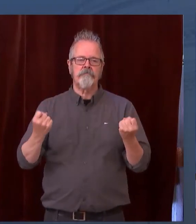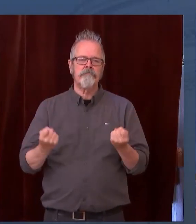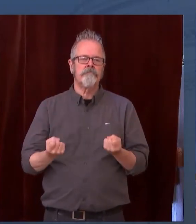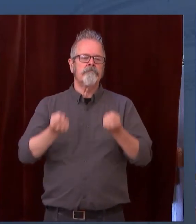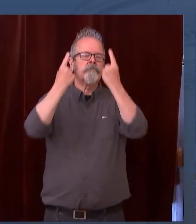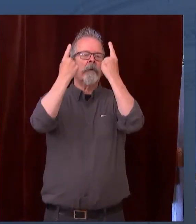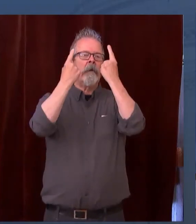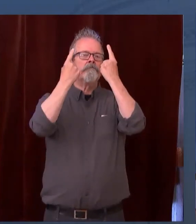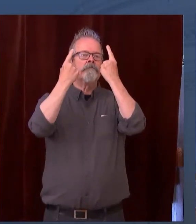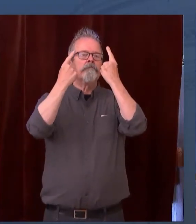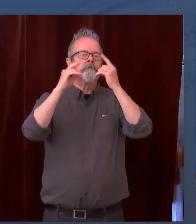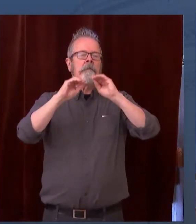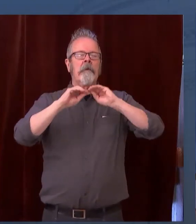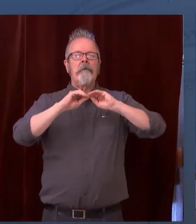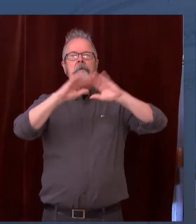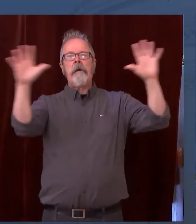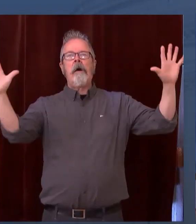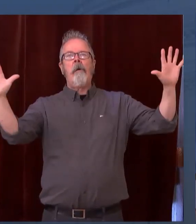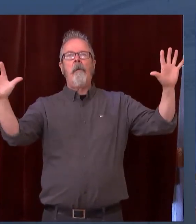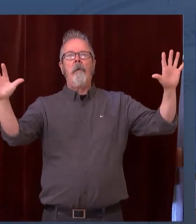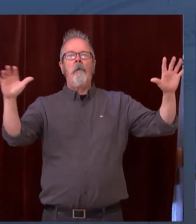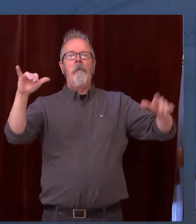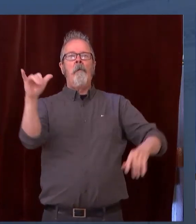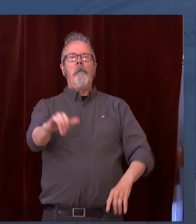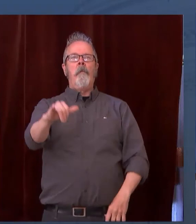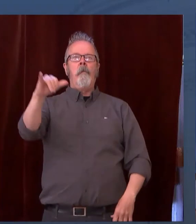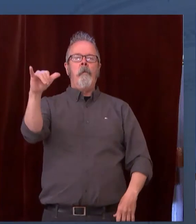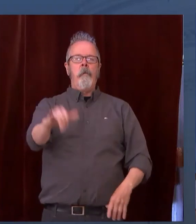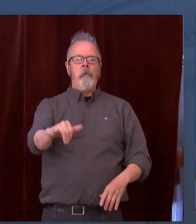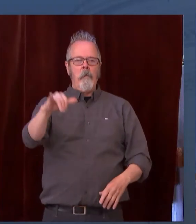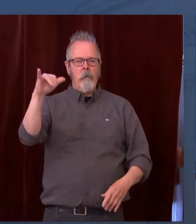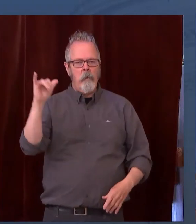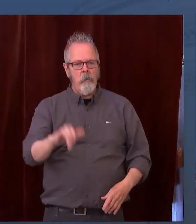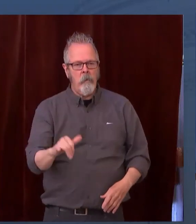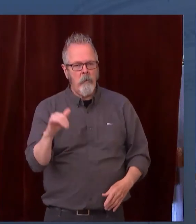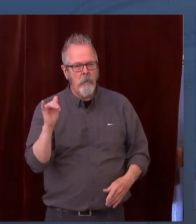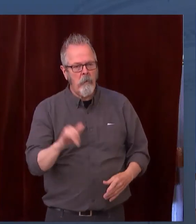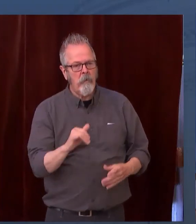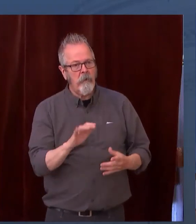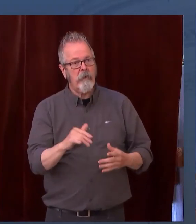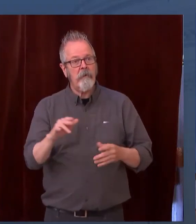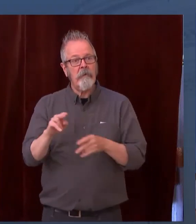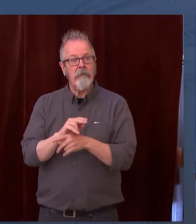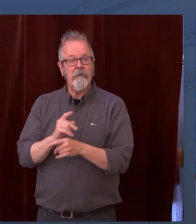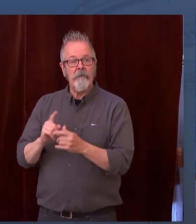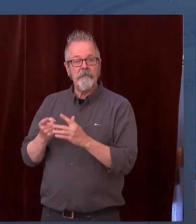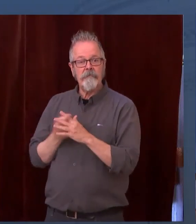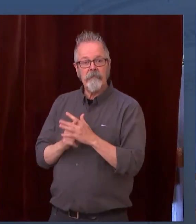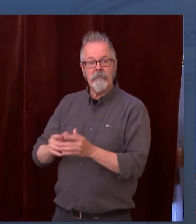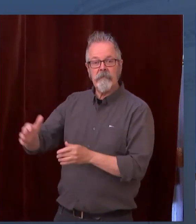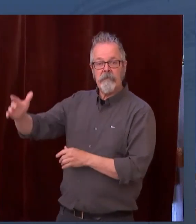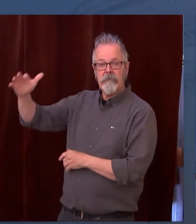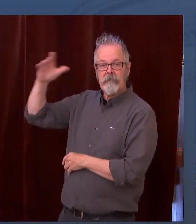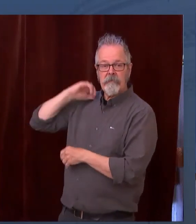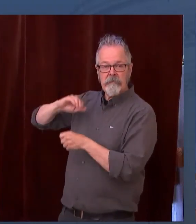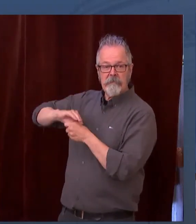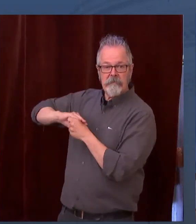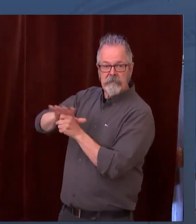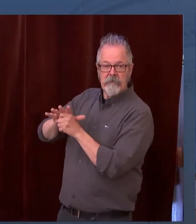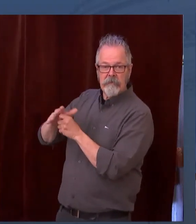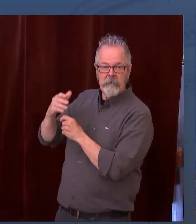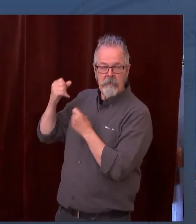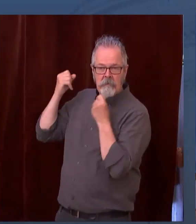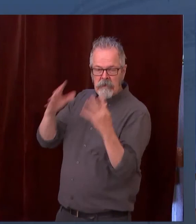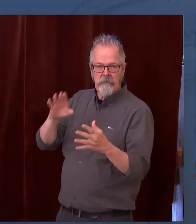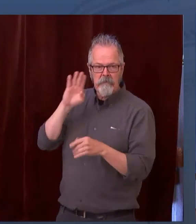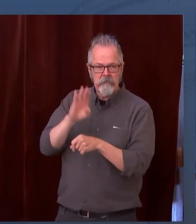they recognized the danger of COVID. I talked to dozens of business leaders who've just done everything they